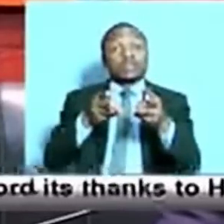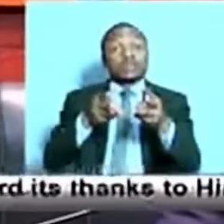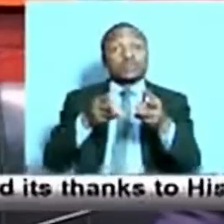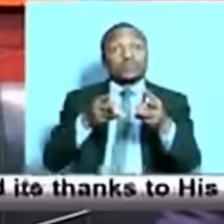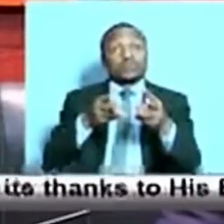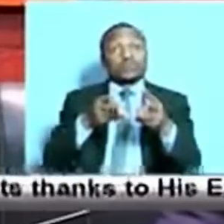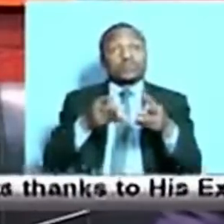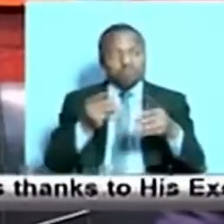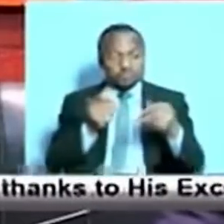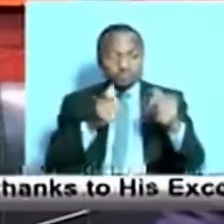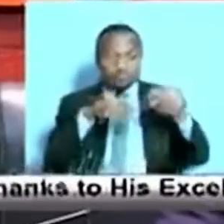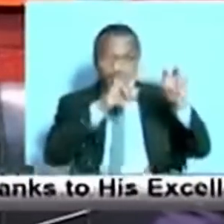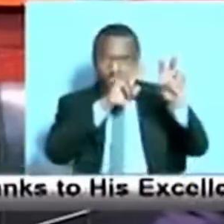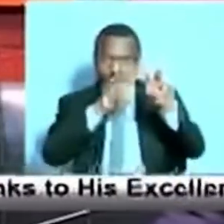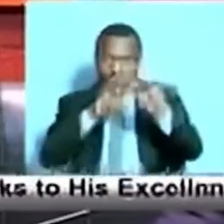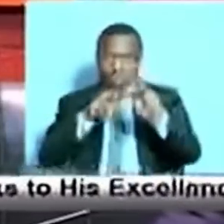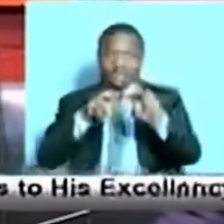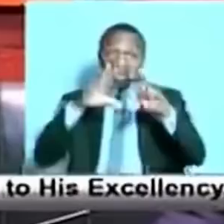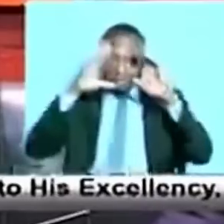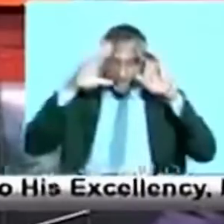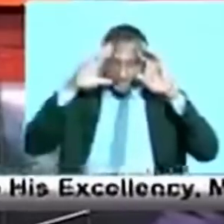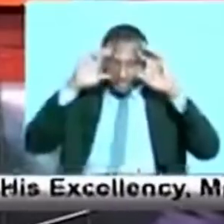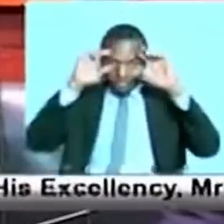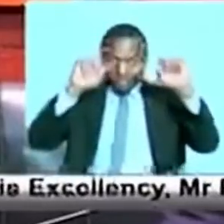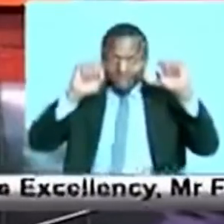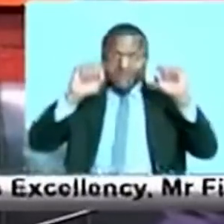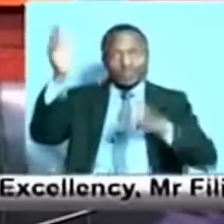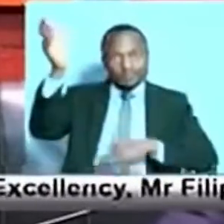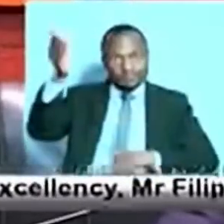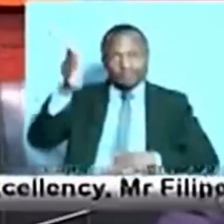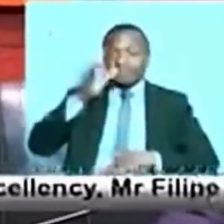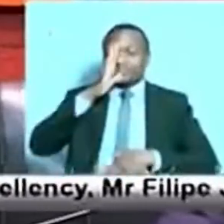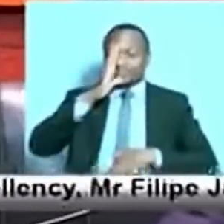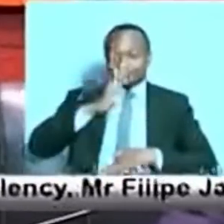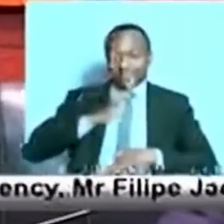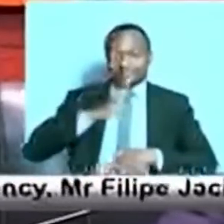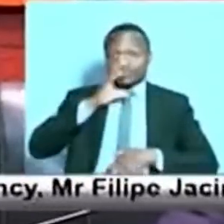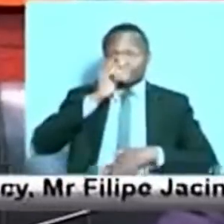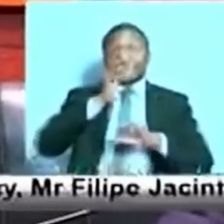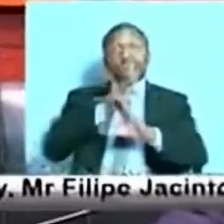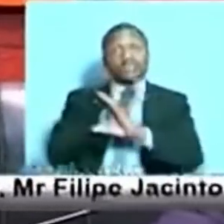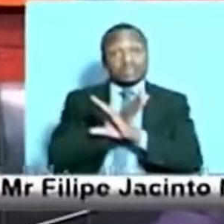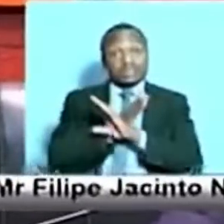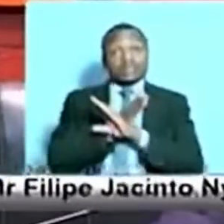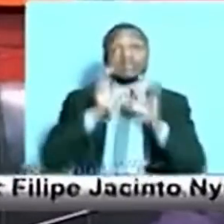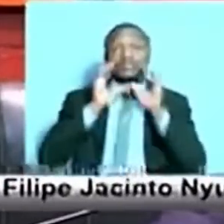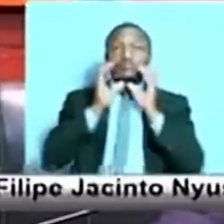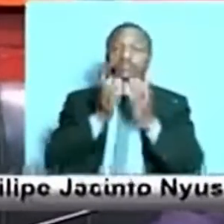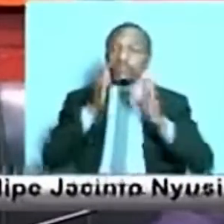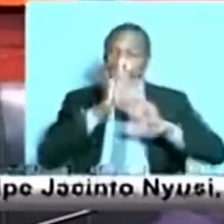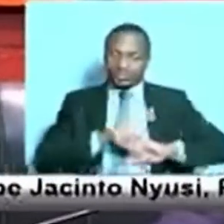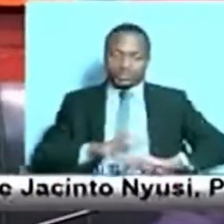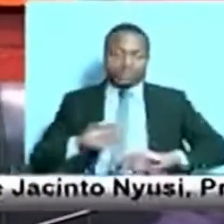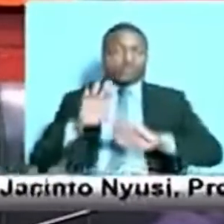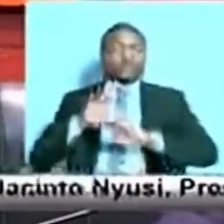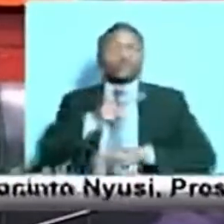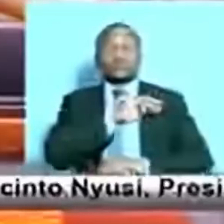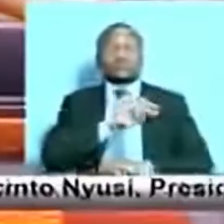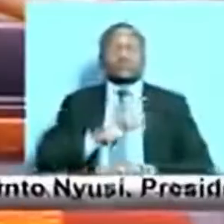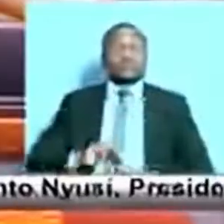on the President's speech. Madam Speaker, Zambia and Mozambique have...